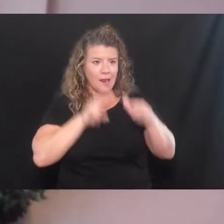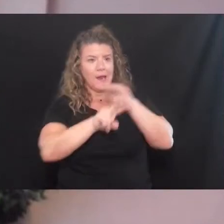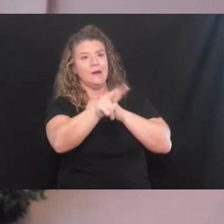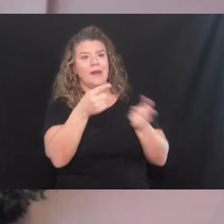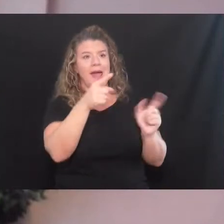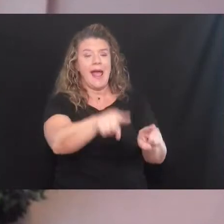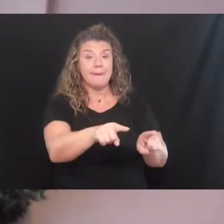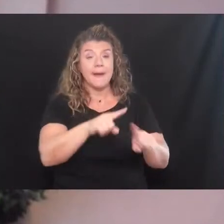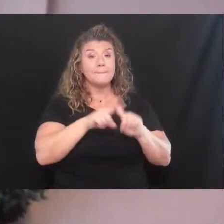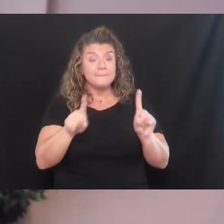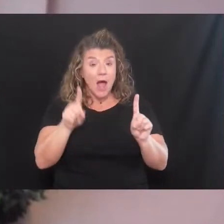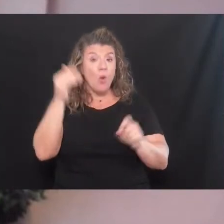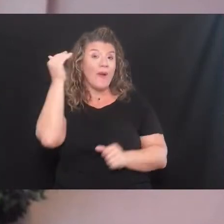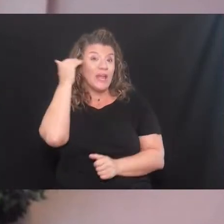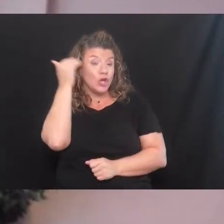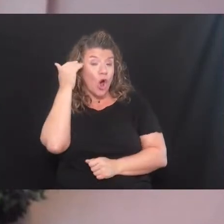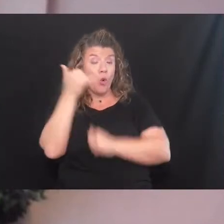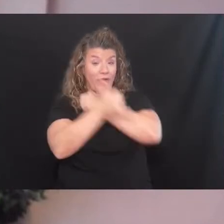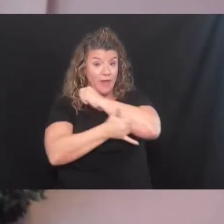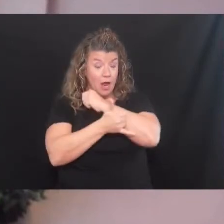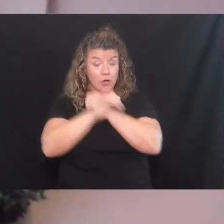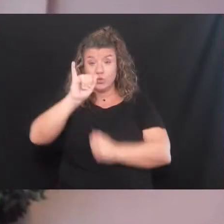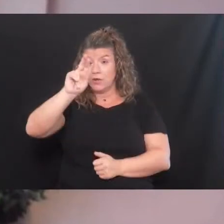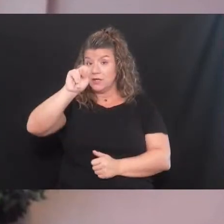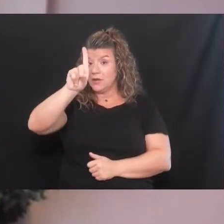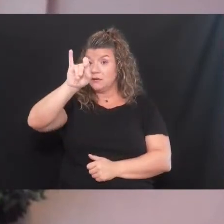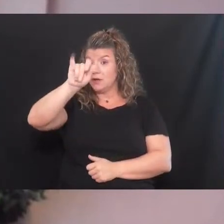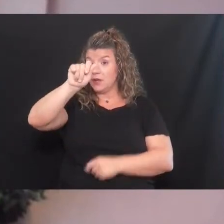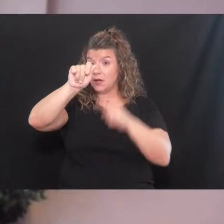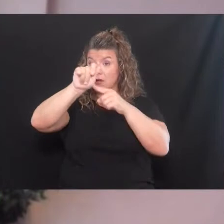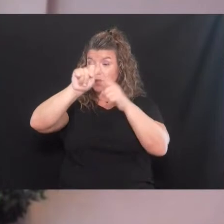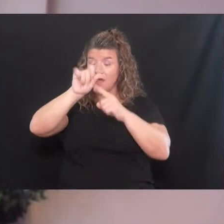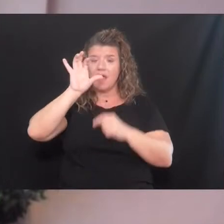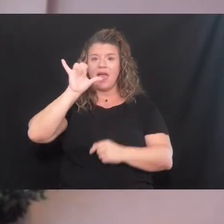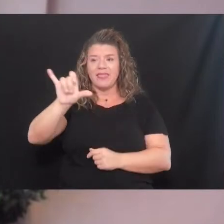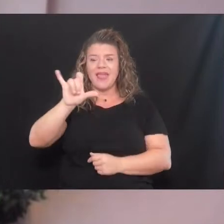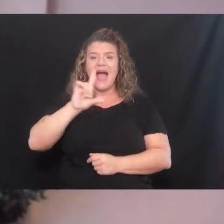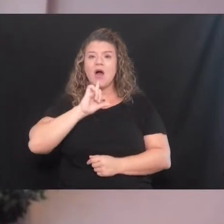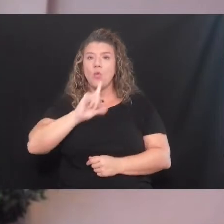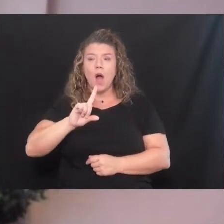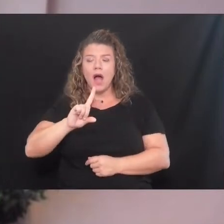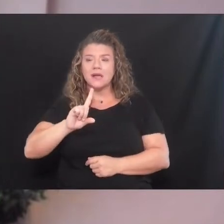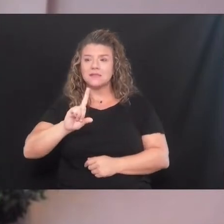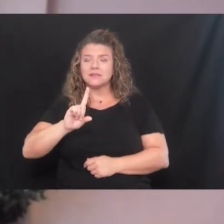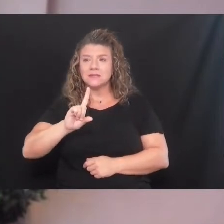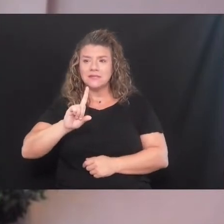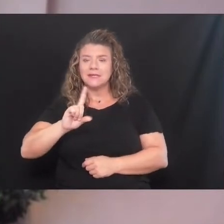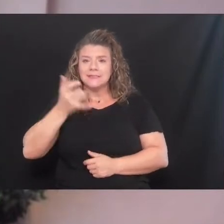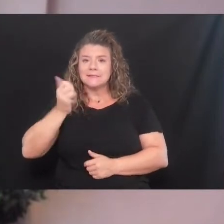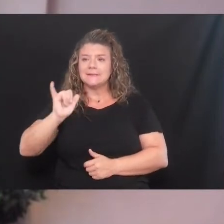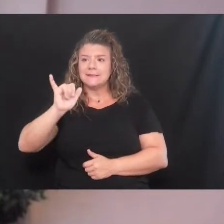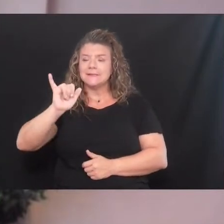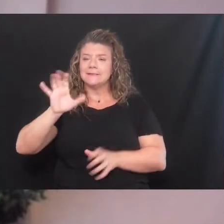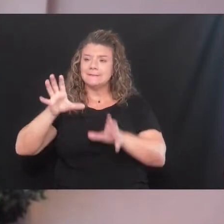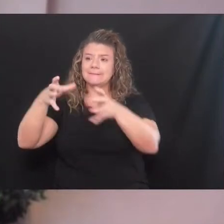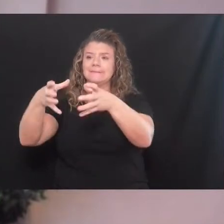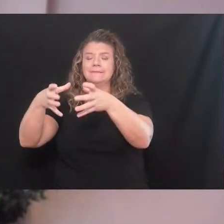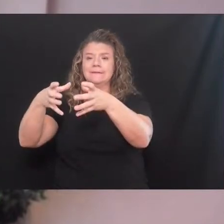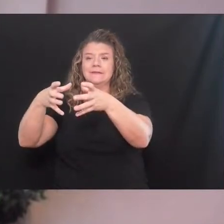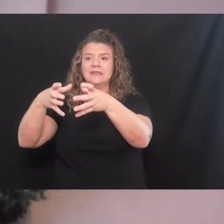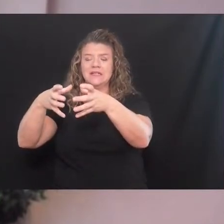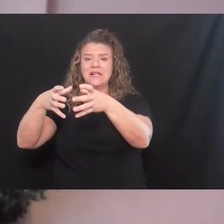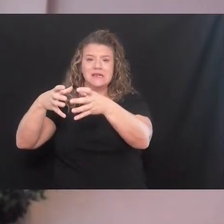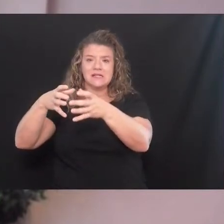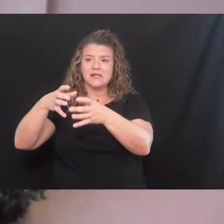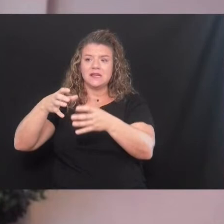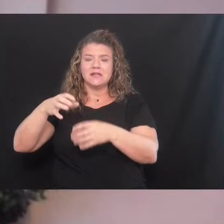of India, which is was at least, and still is in many parts, a relatively low